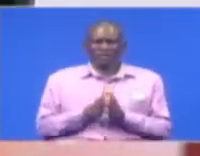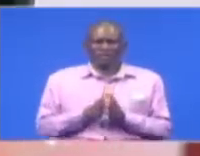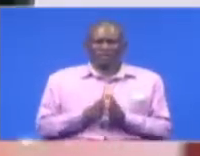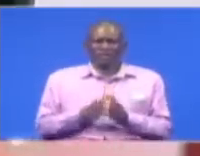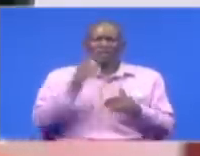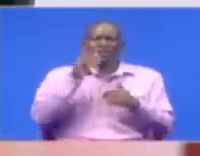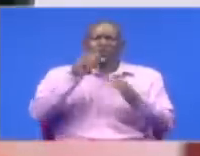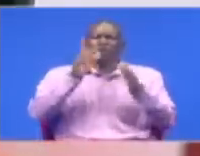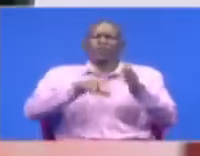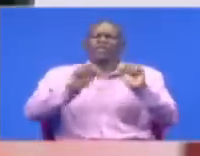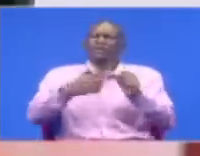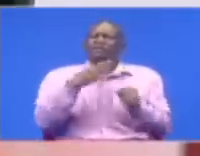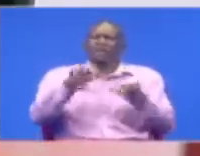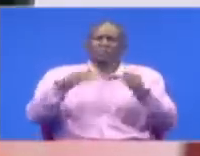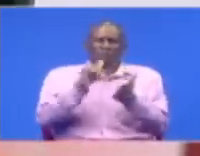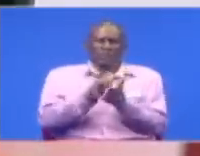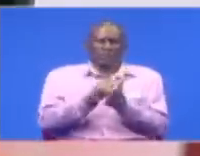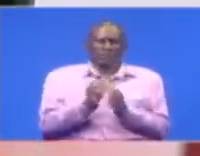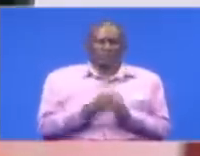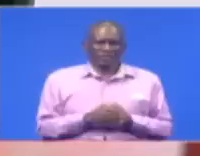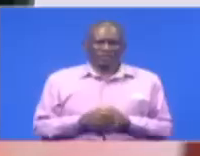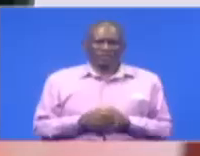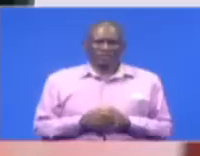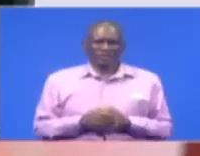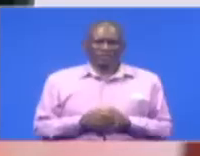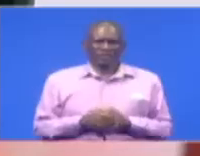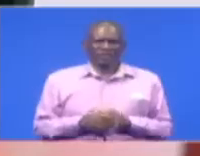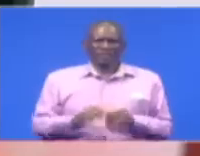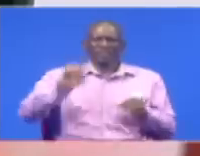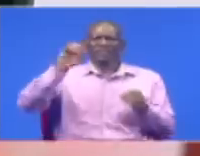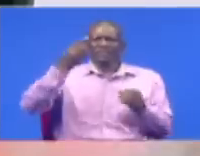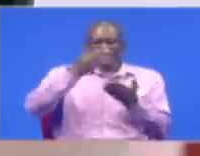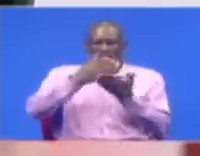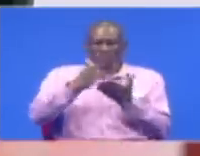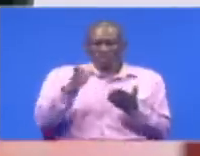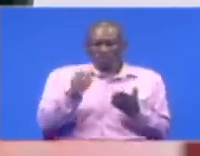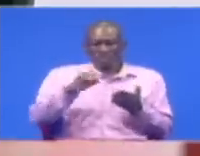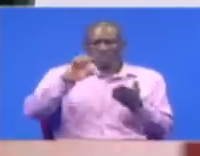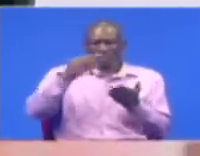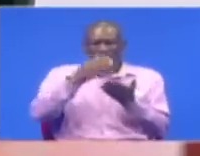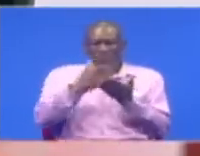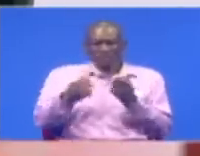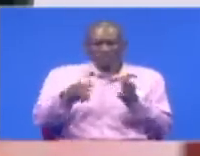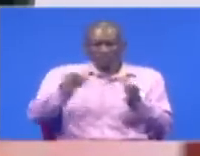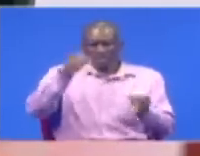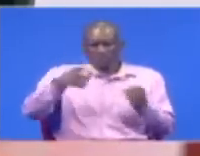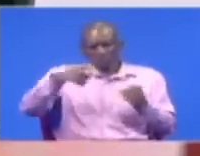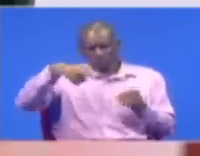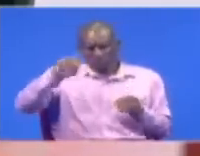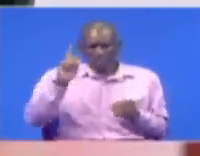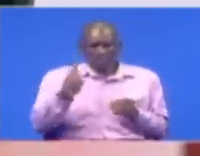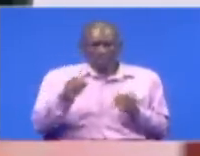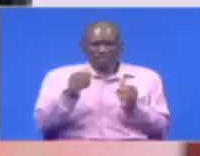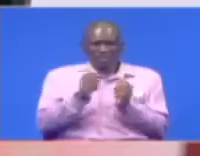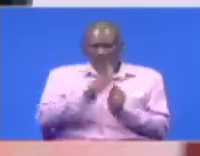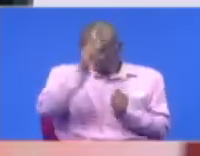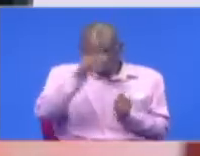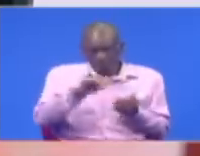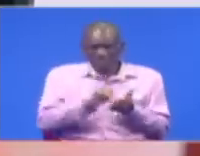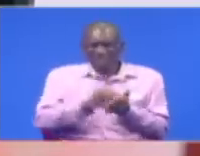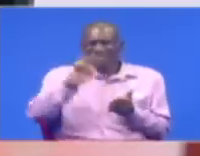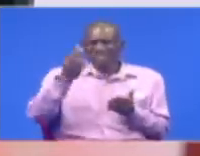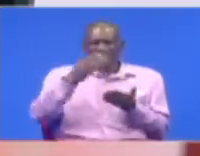What do you say about that? The first part of the analysis was correct. With respect to the second